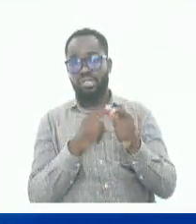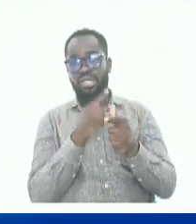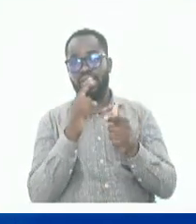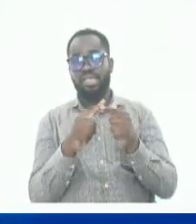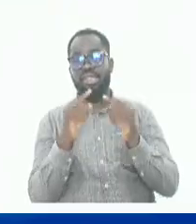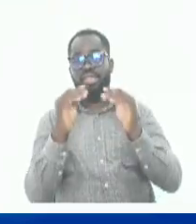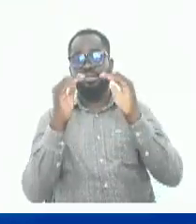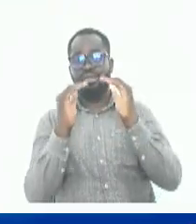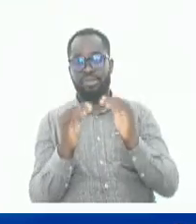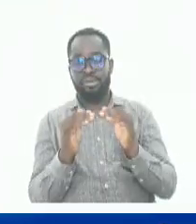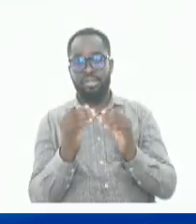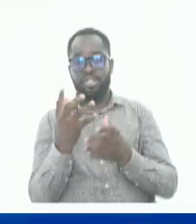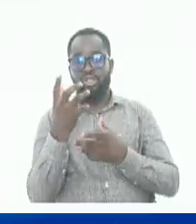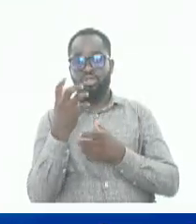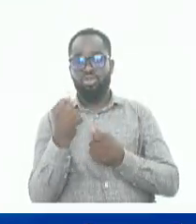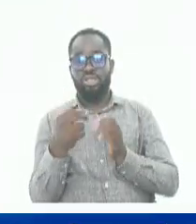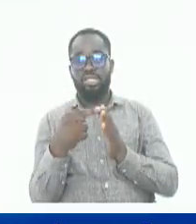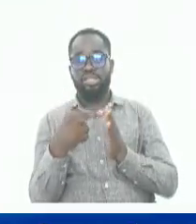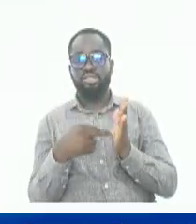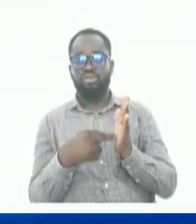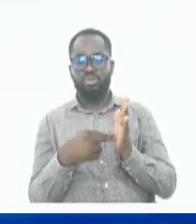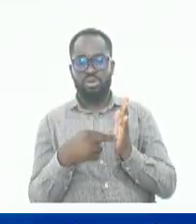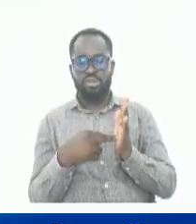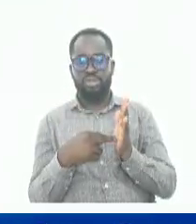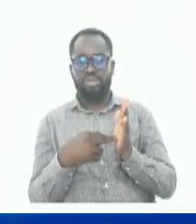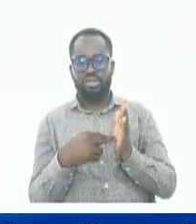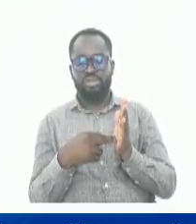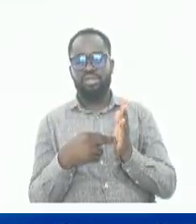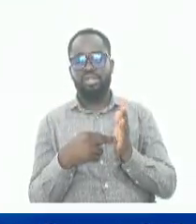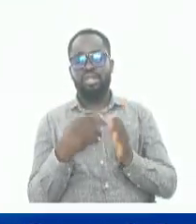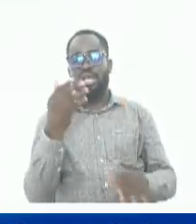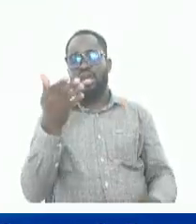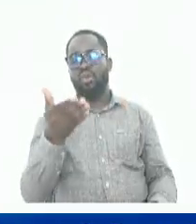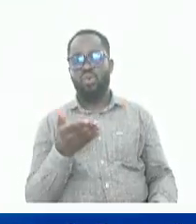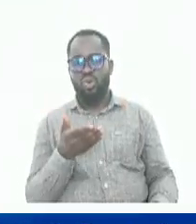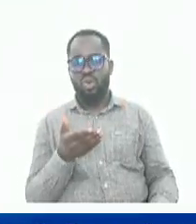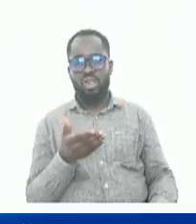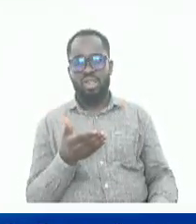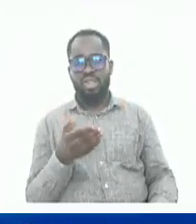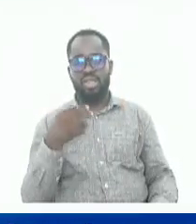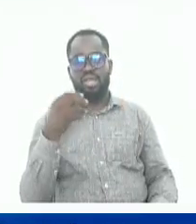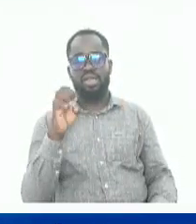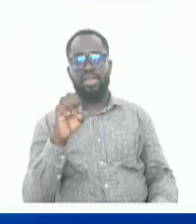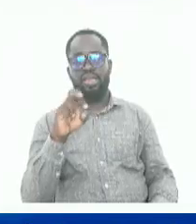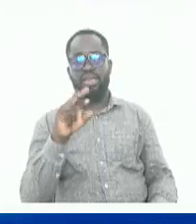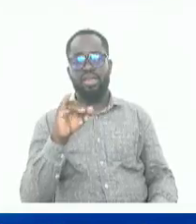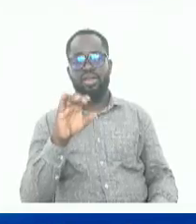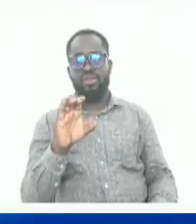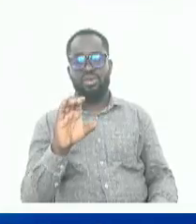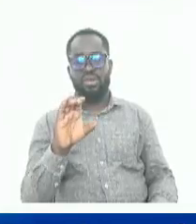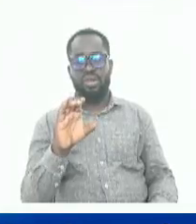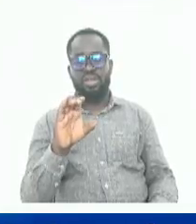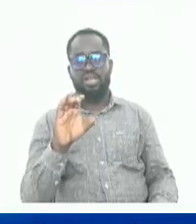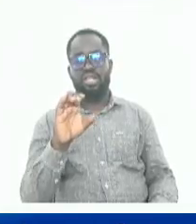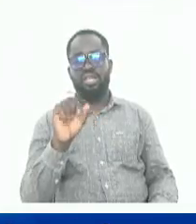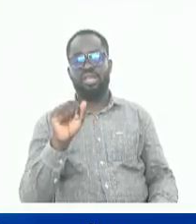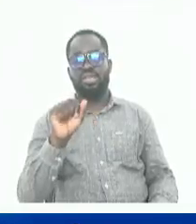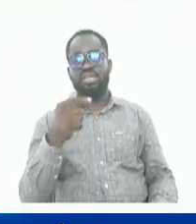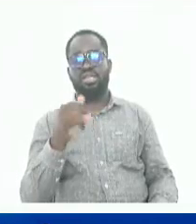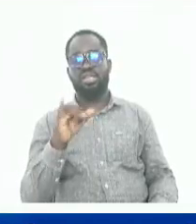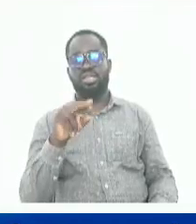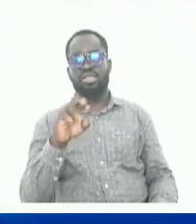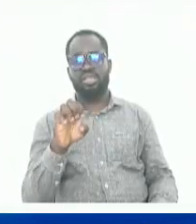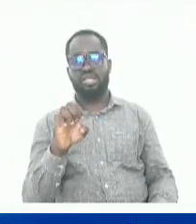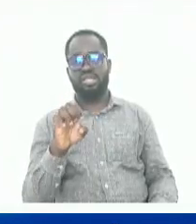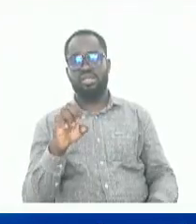item, which is the trustees' report. And so I'll call on Mr. Eric Ejay to present the trustees' report to